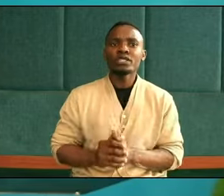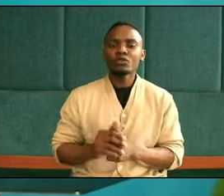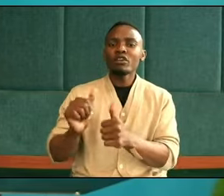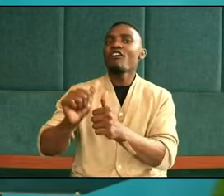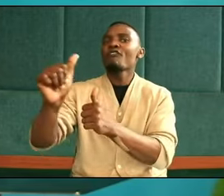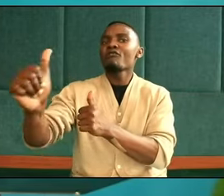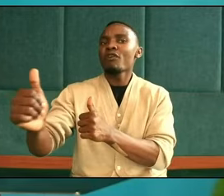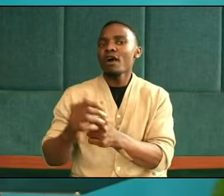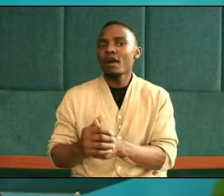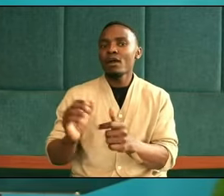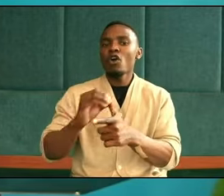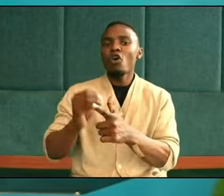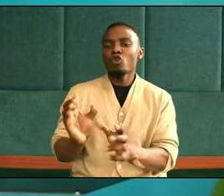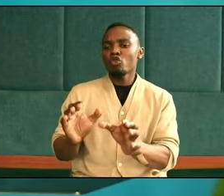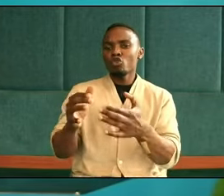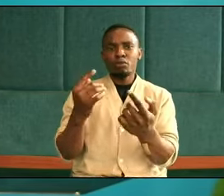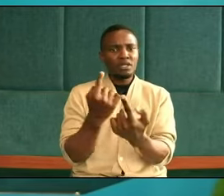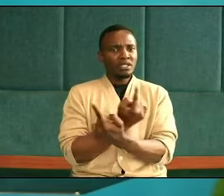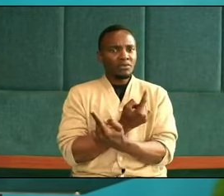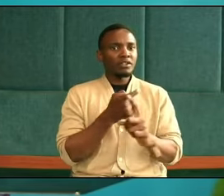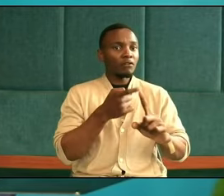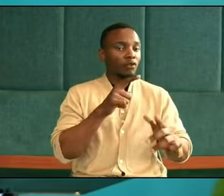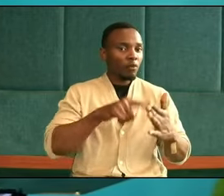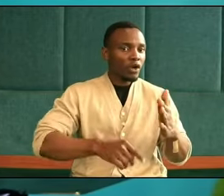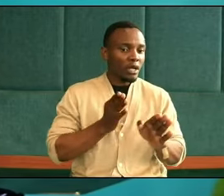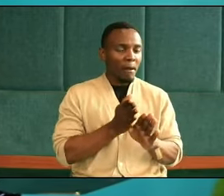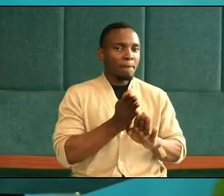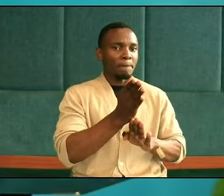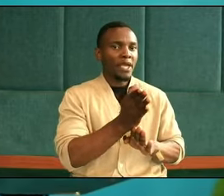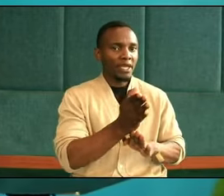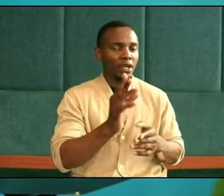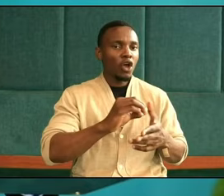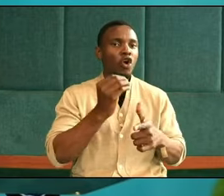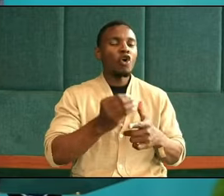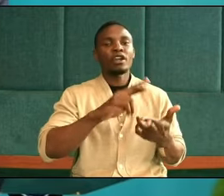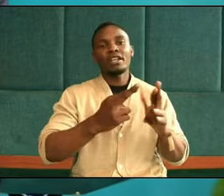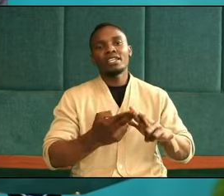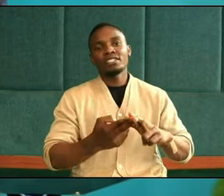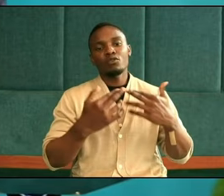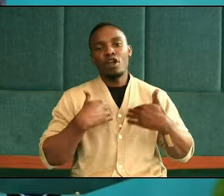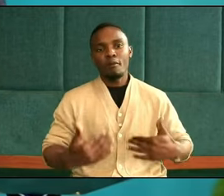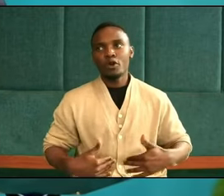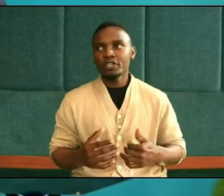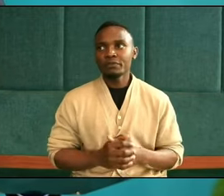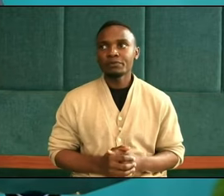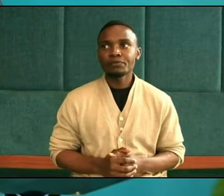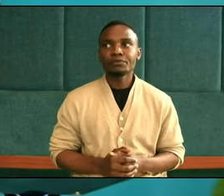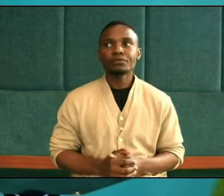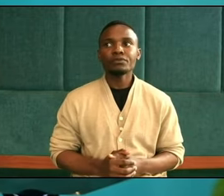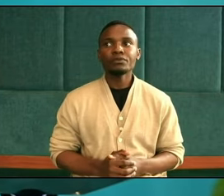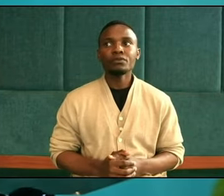from or classified differently from the main or related body. He also calls it